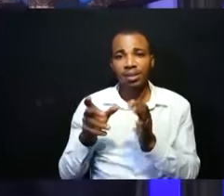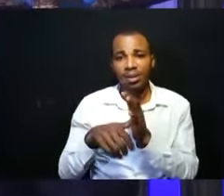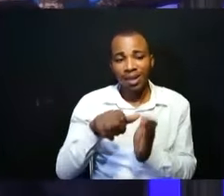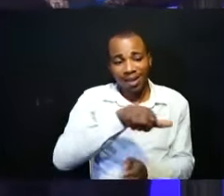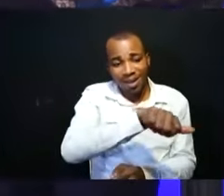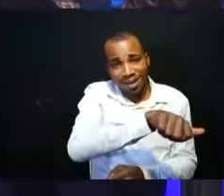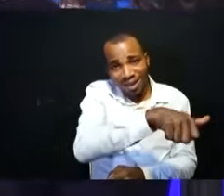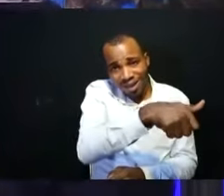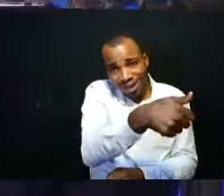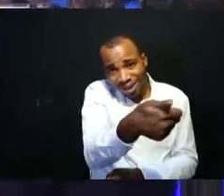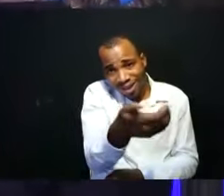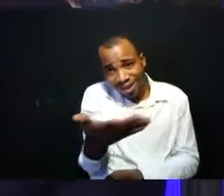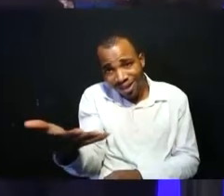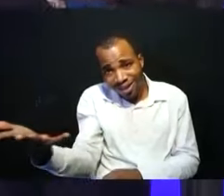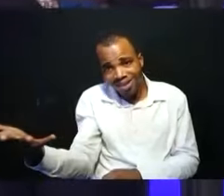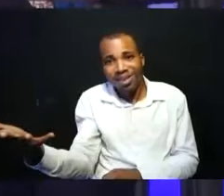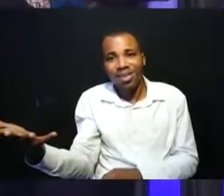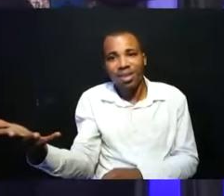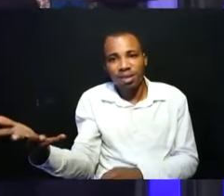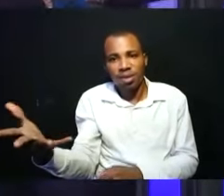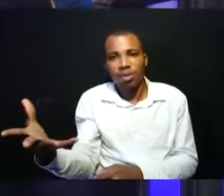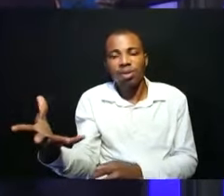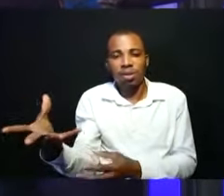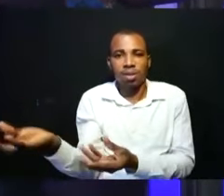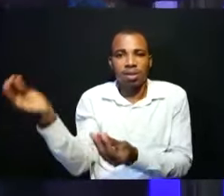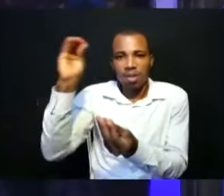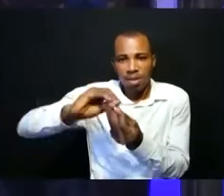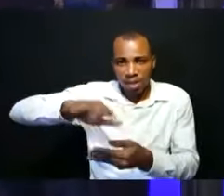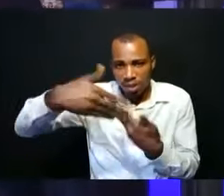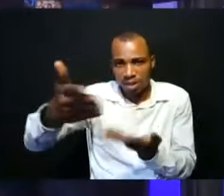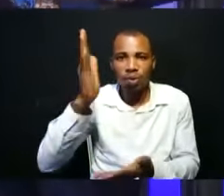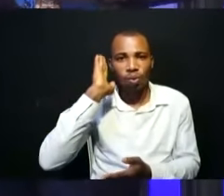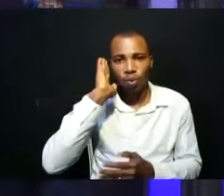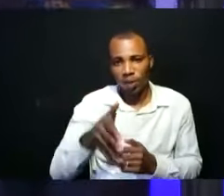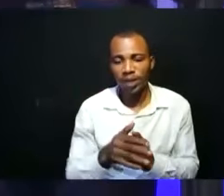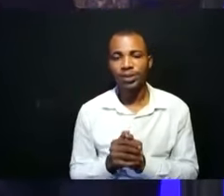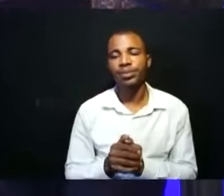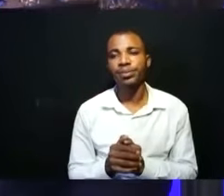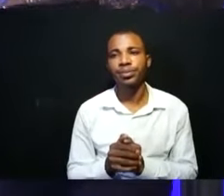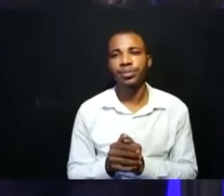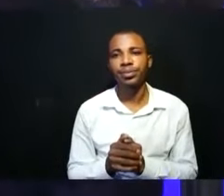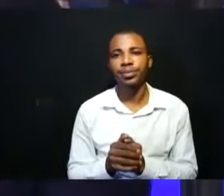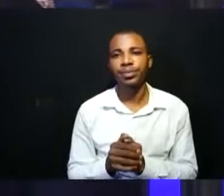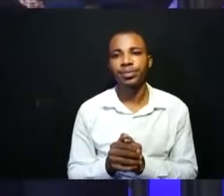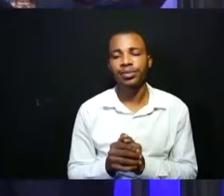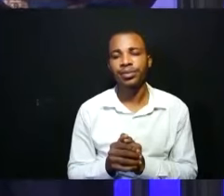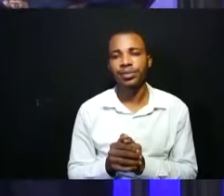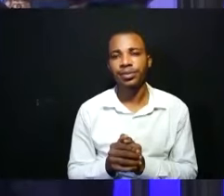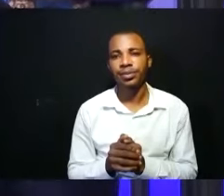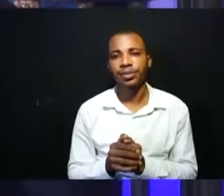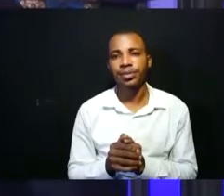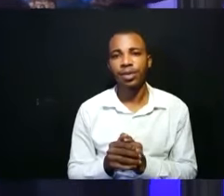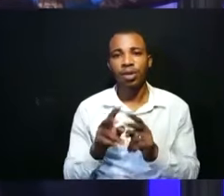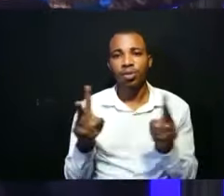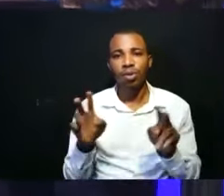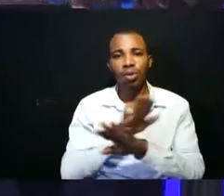all these worth things will be given to you as well.